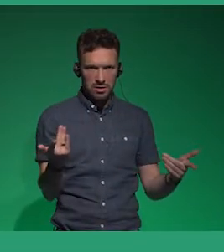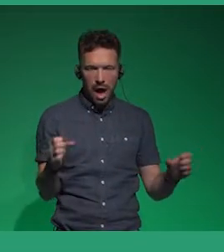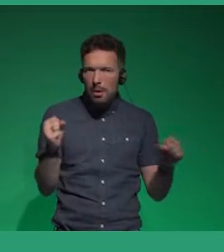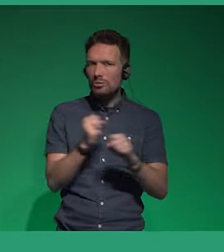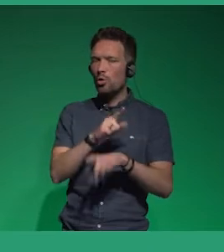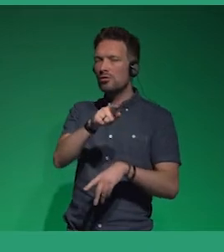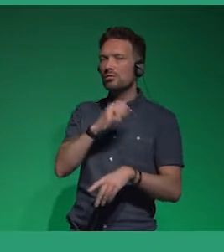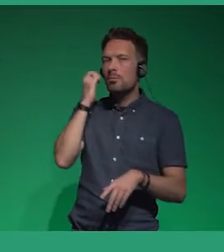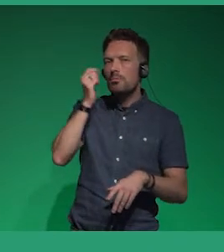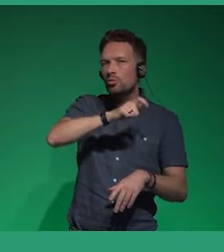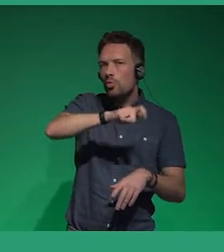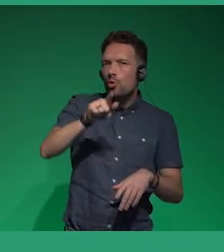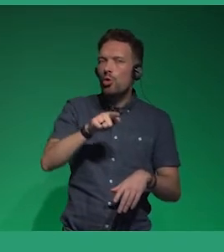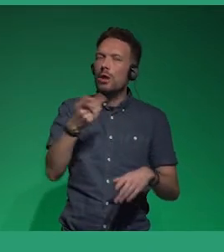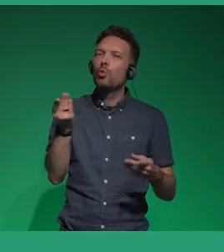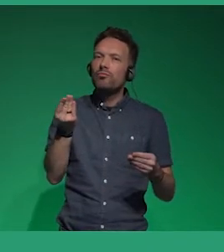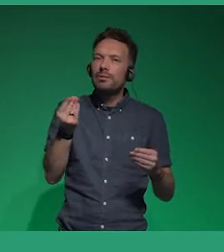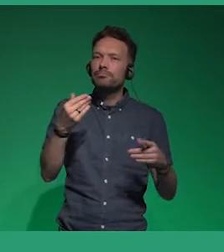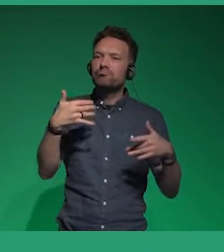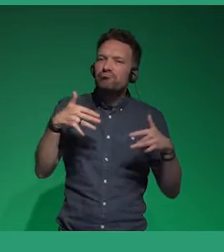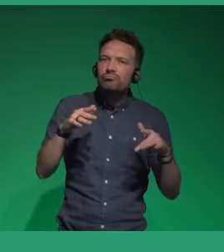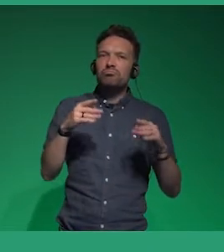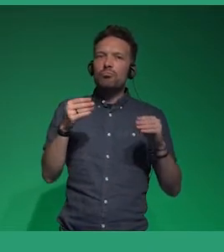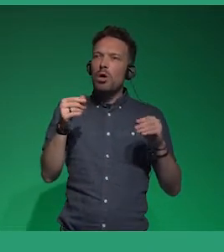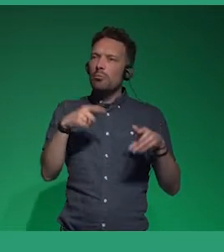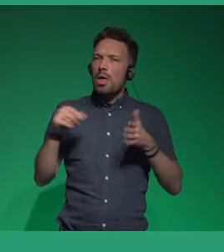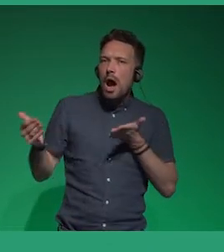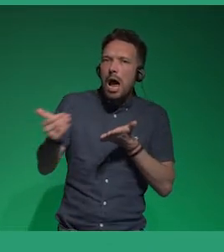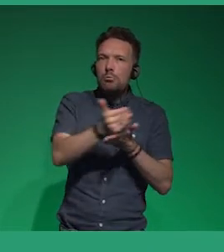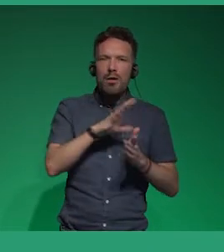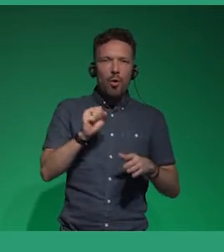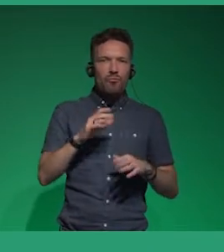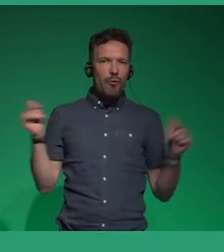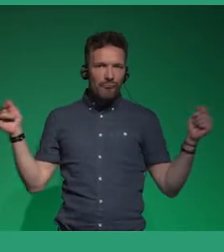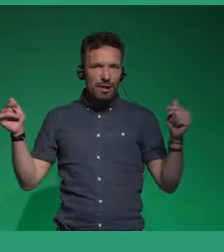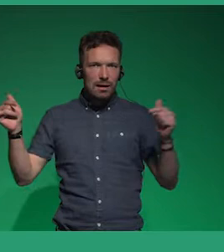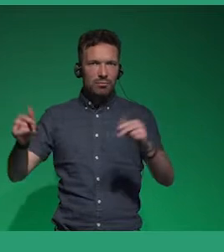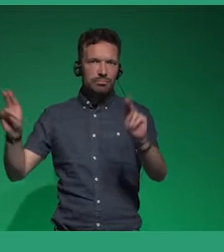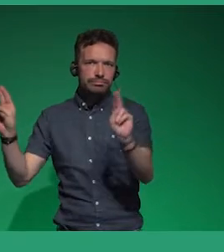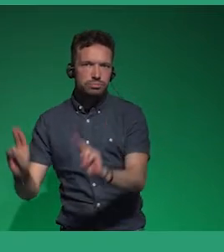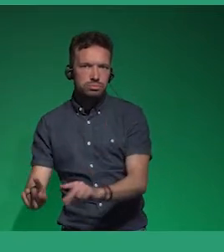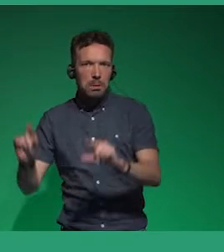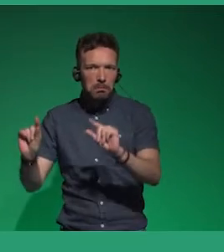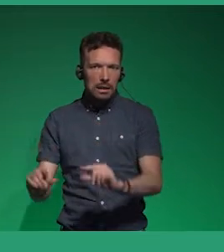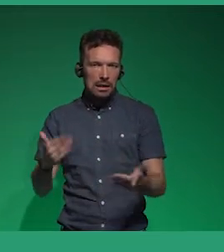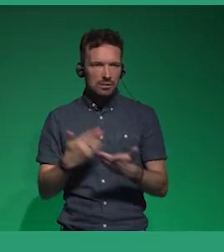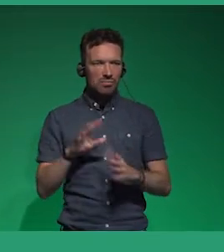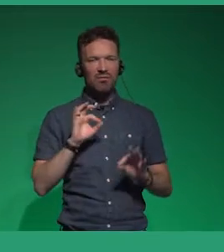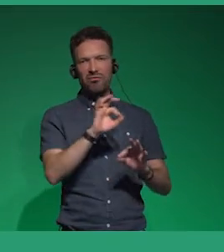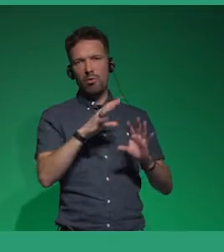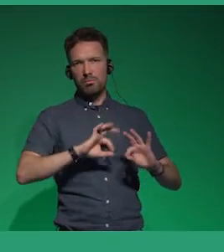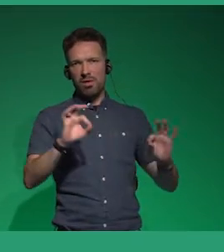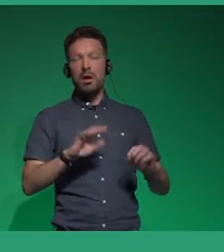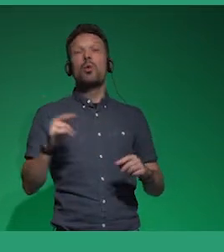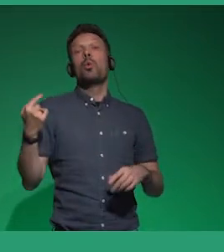on these agrochemicals. So that is very promising. Another experiment that we set up is